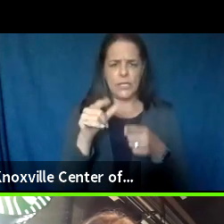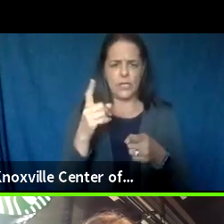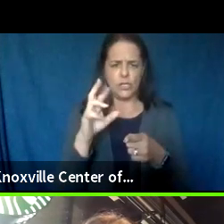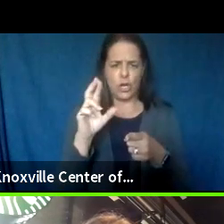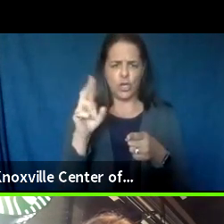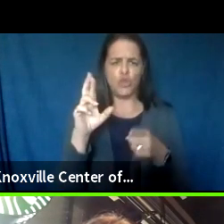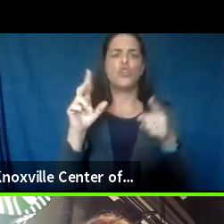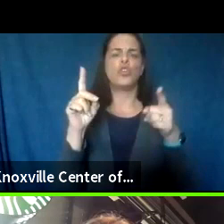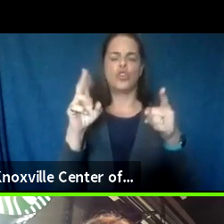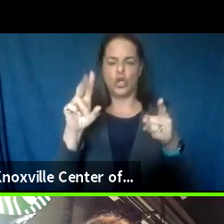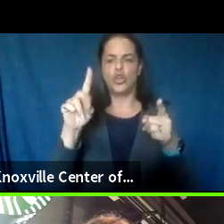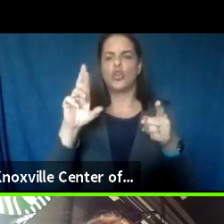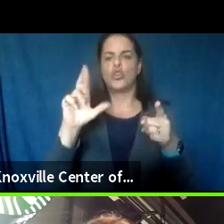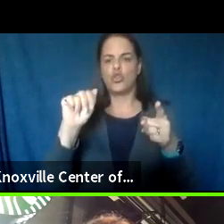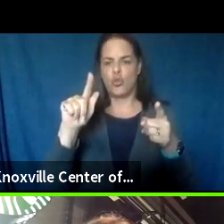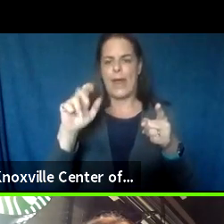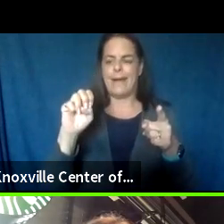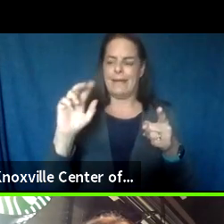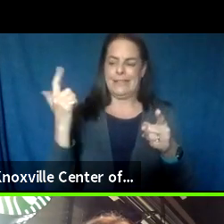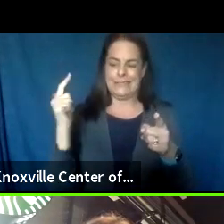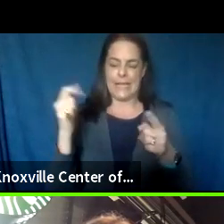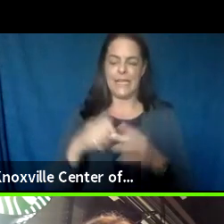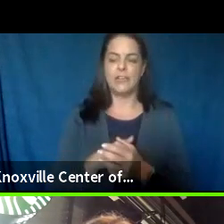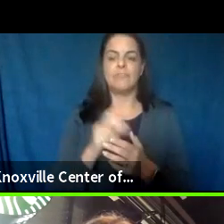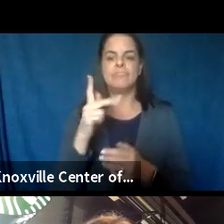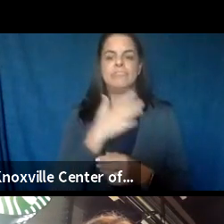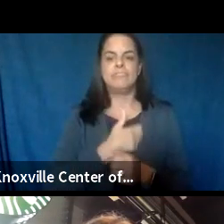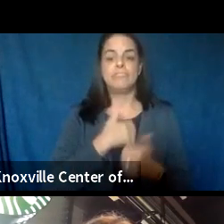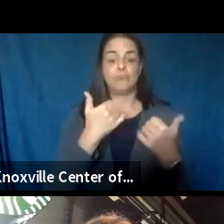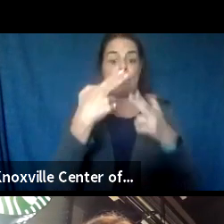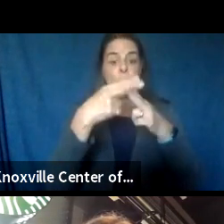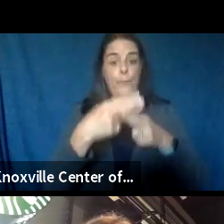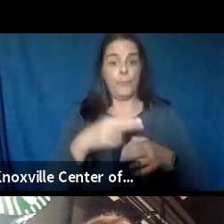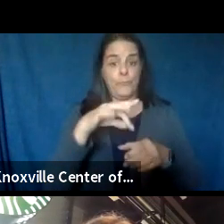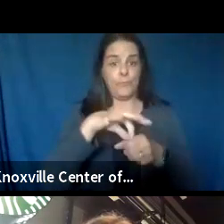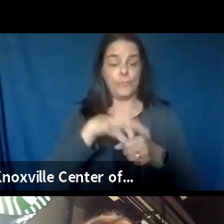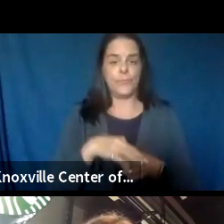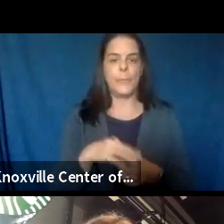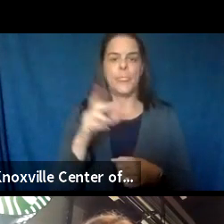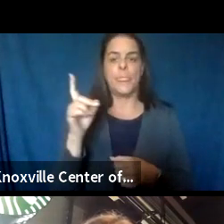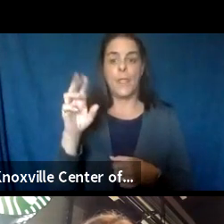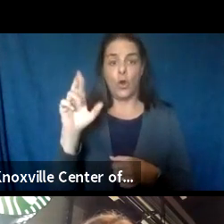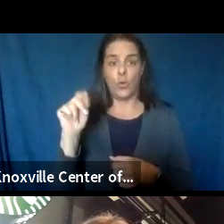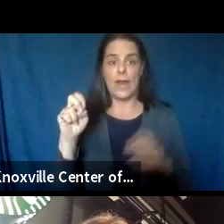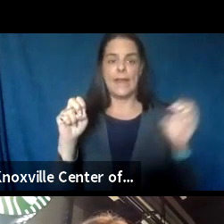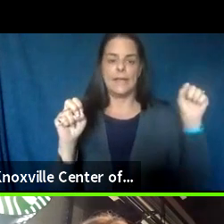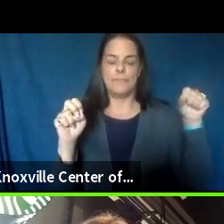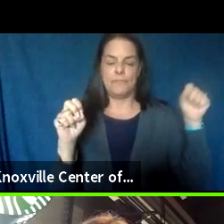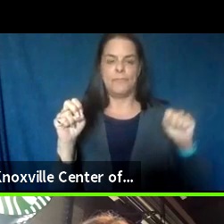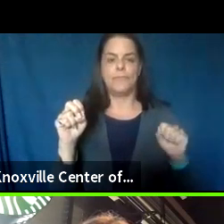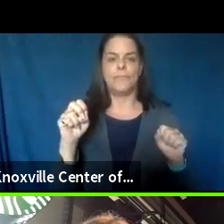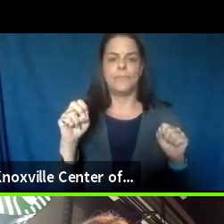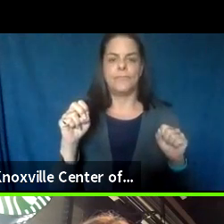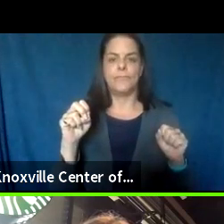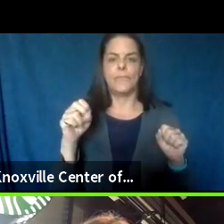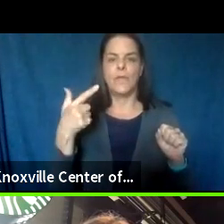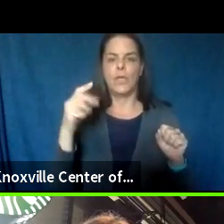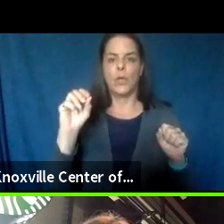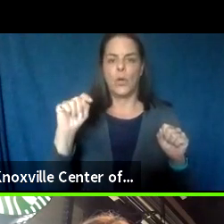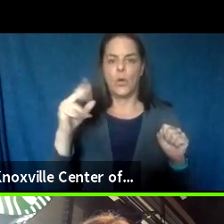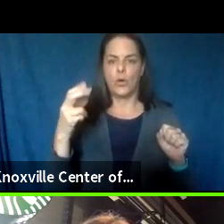did. Okay, thank you. Sorry. We'll begin the roll call. Dr. Drake? Yes. Dr.